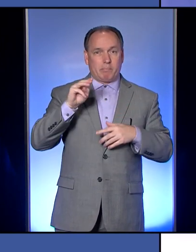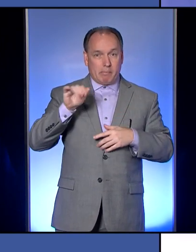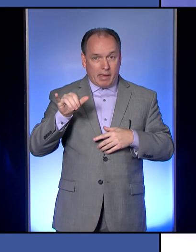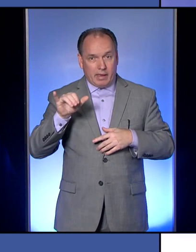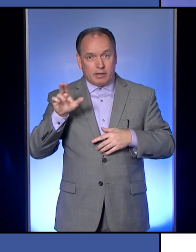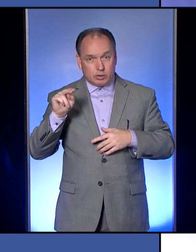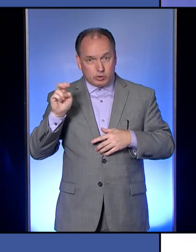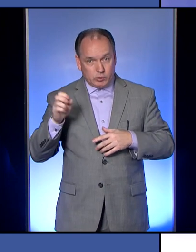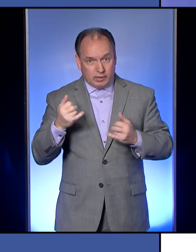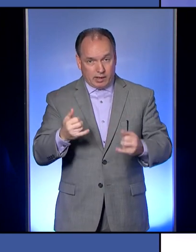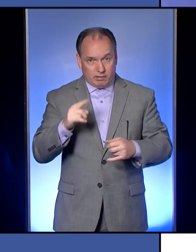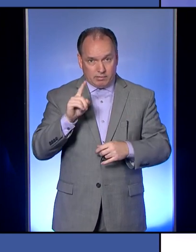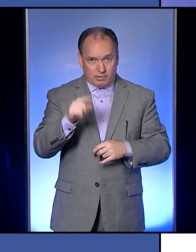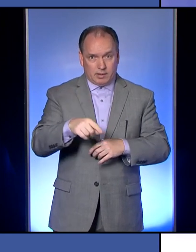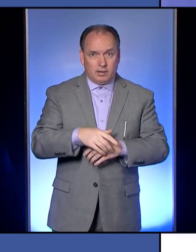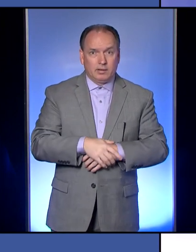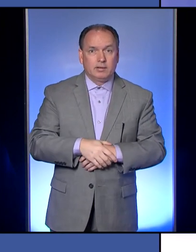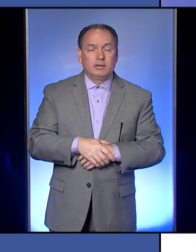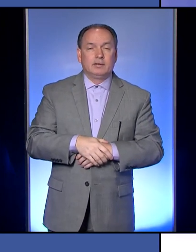now?